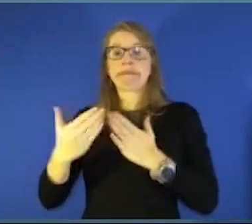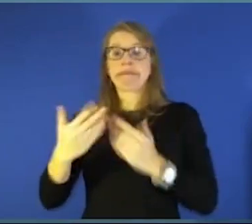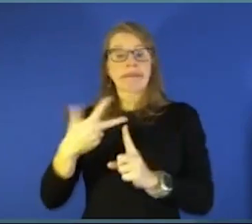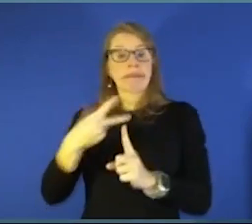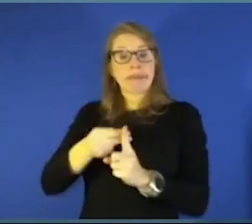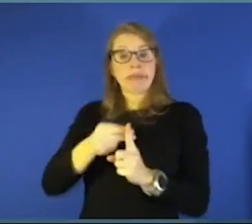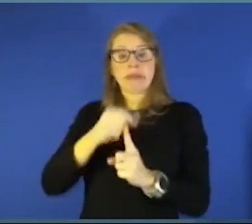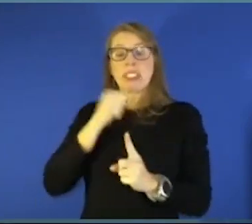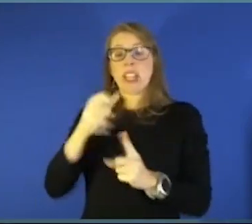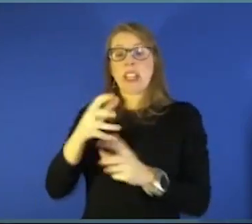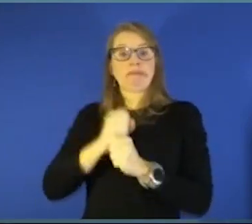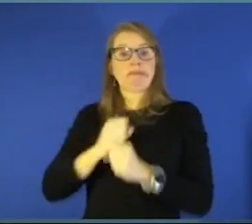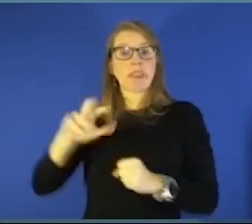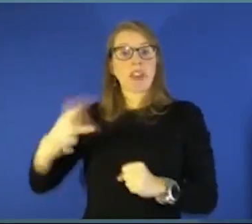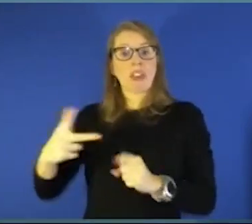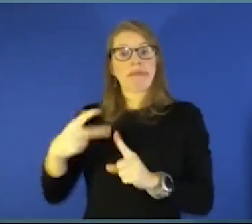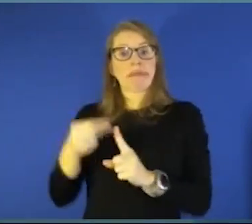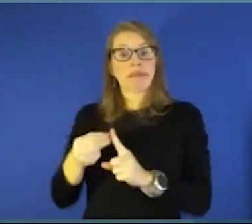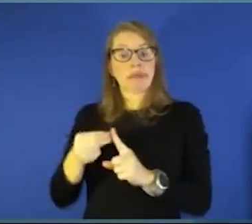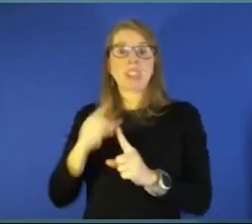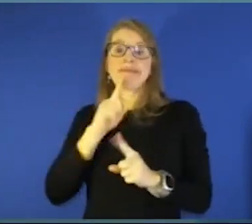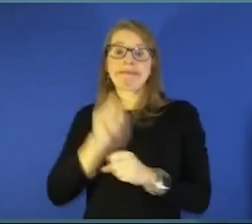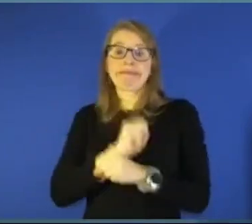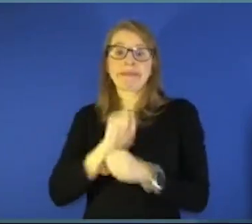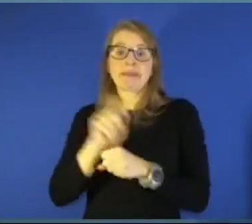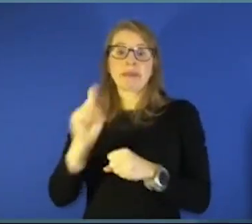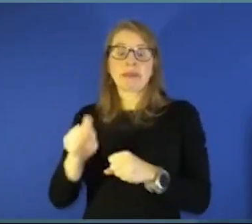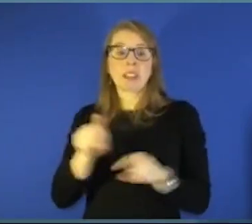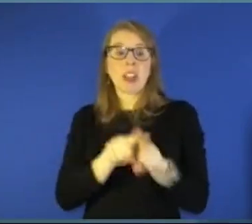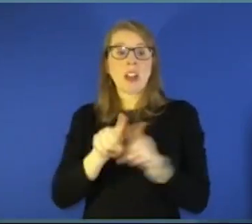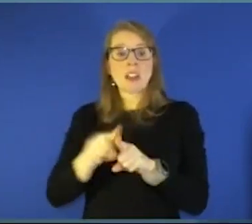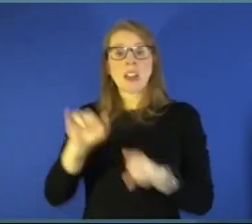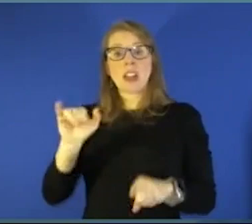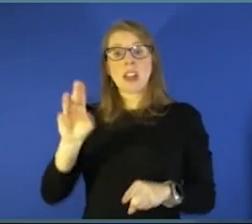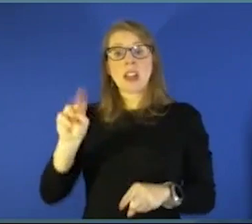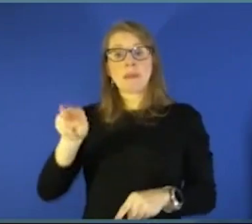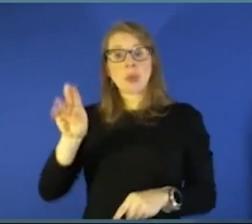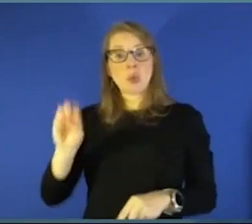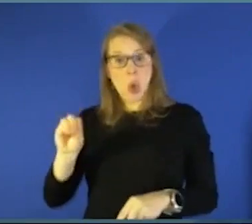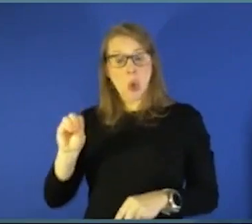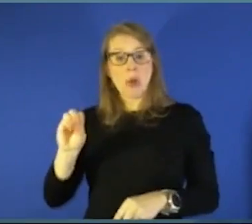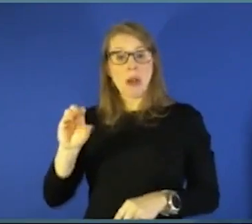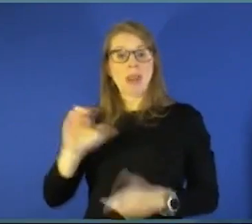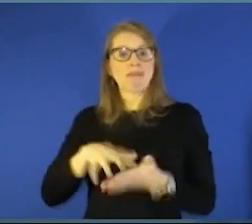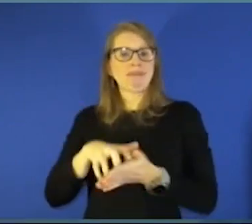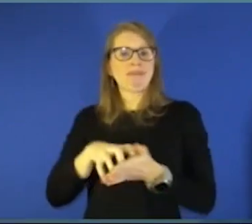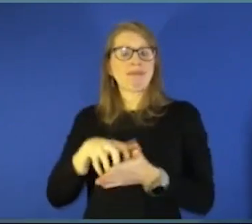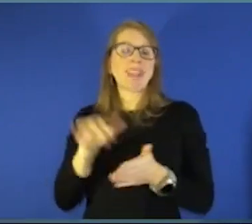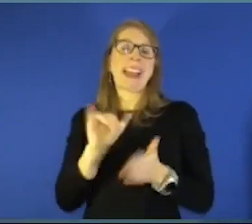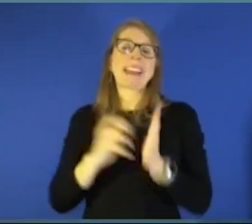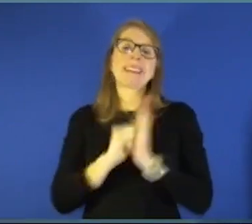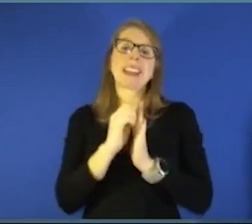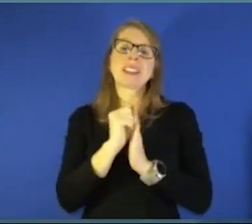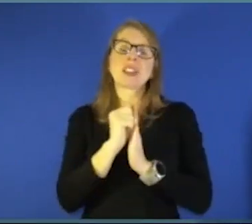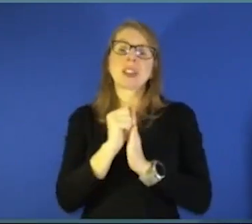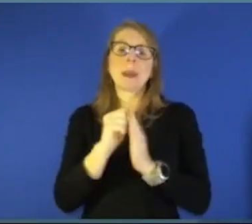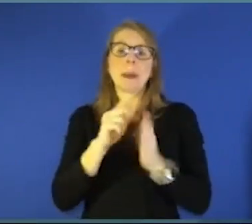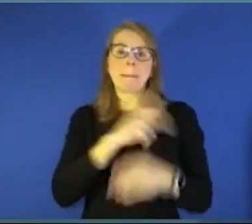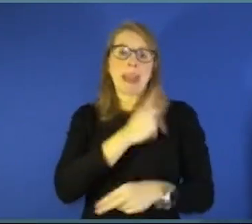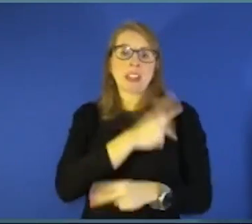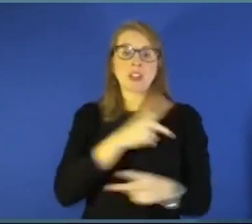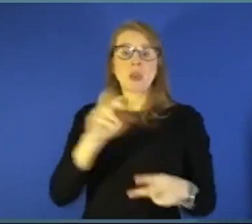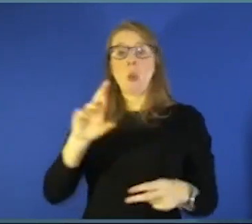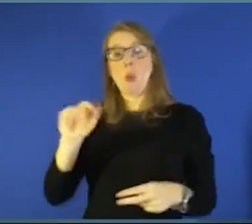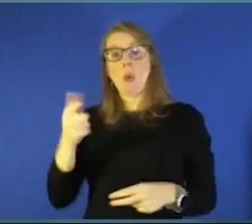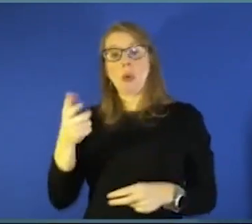their booster. They really need to do that. And our immunocompromised, our cancer patients, any of our organ transplant patients, we